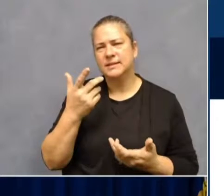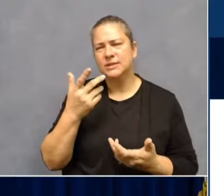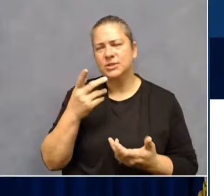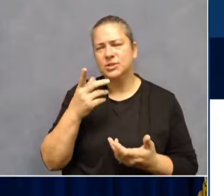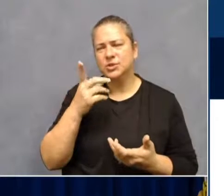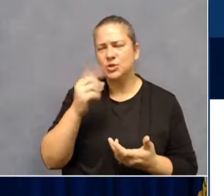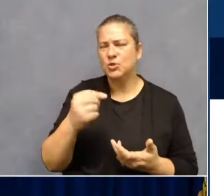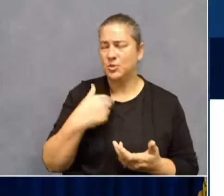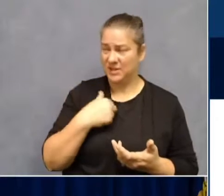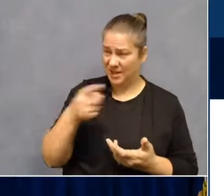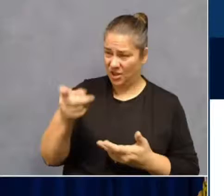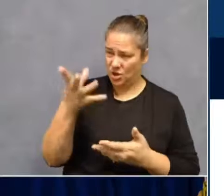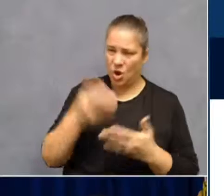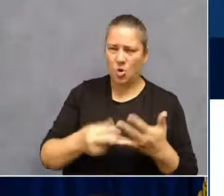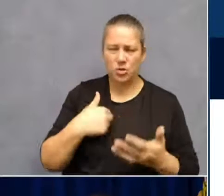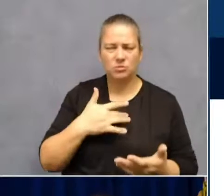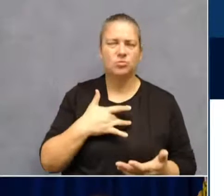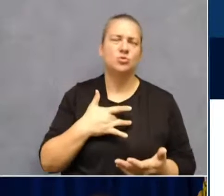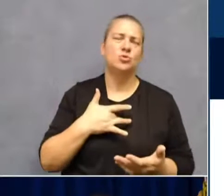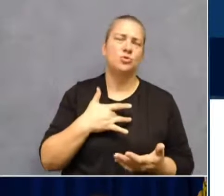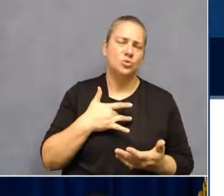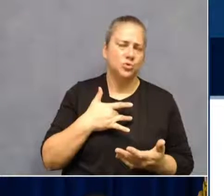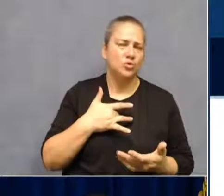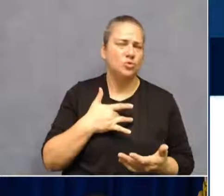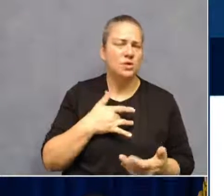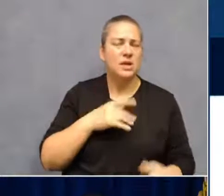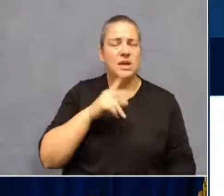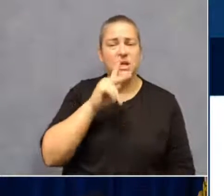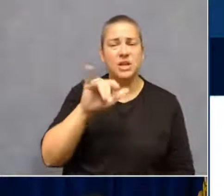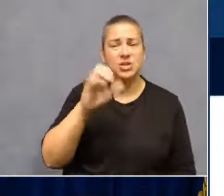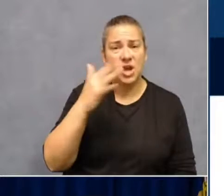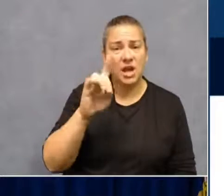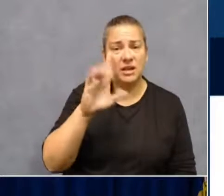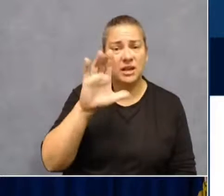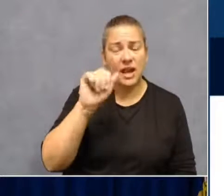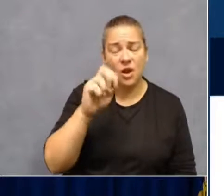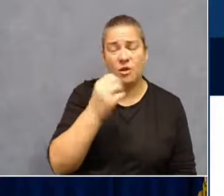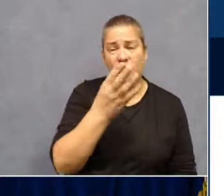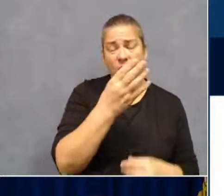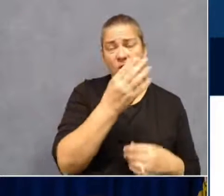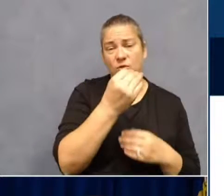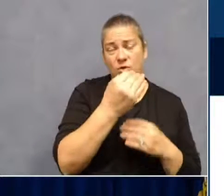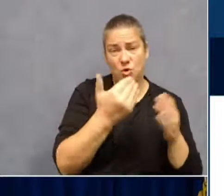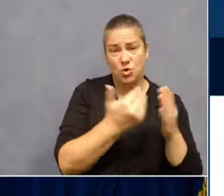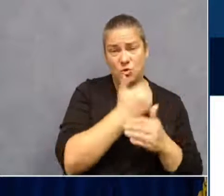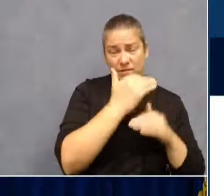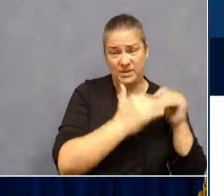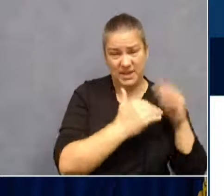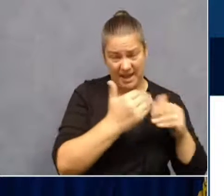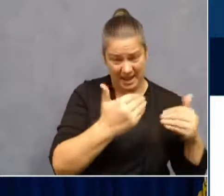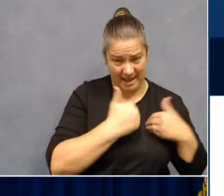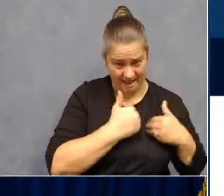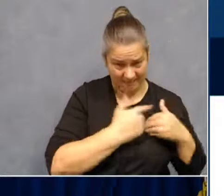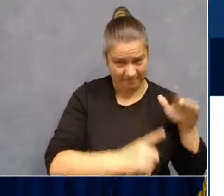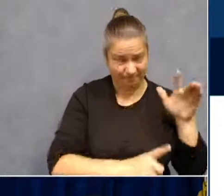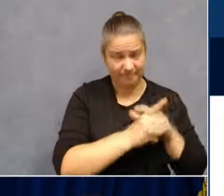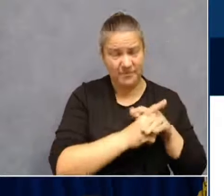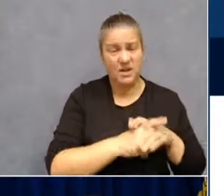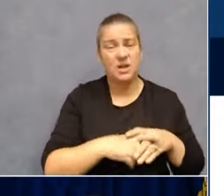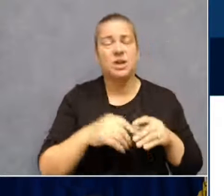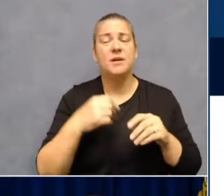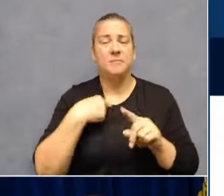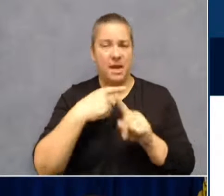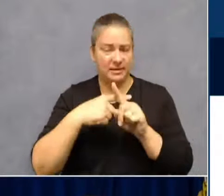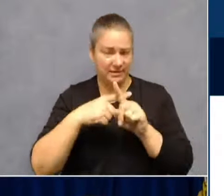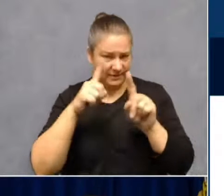Child Care Facilities, we have at least 14 new facilities that have had at least 1 positive new test associated with them, 13 new staff